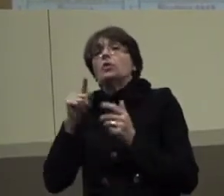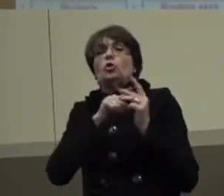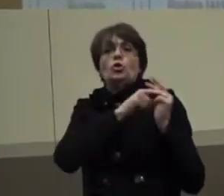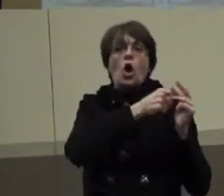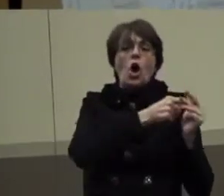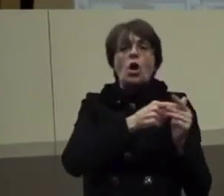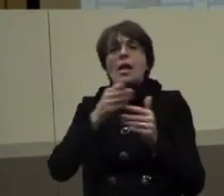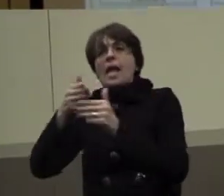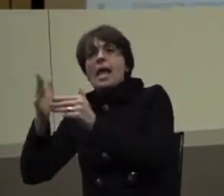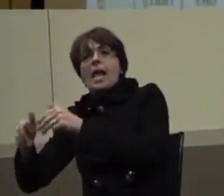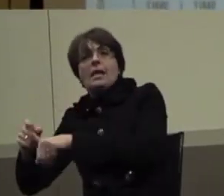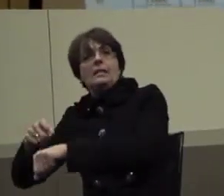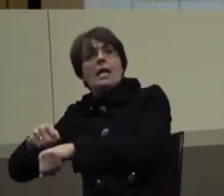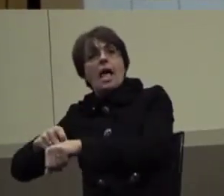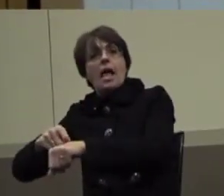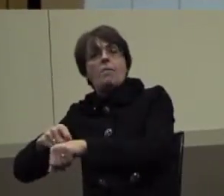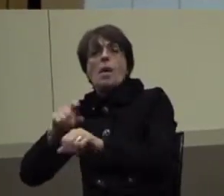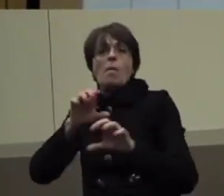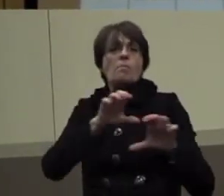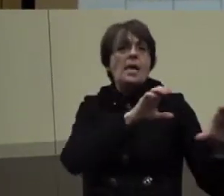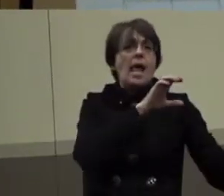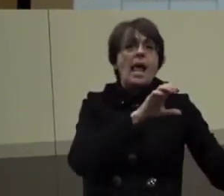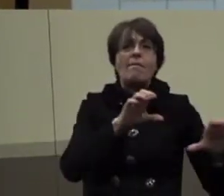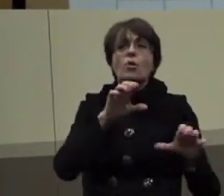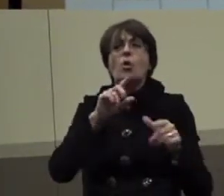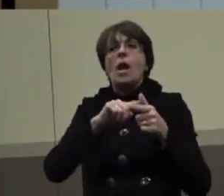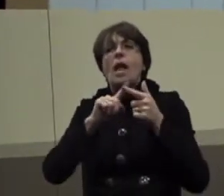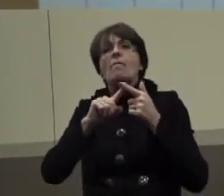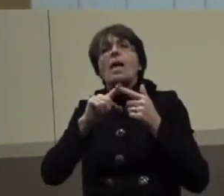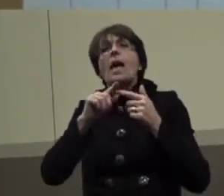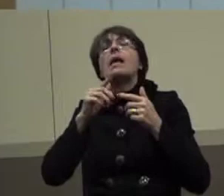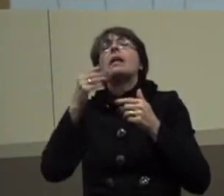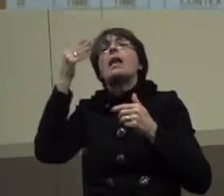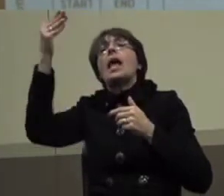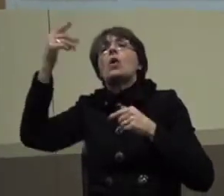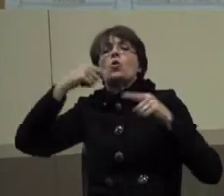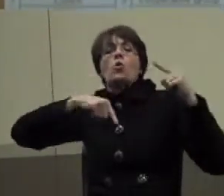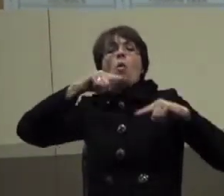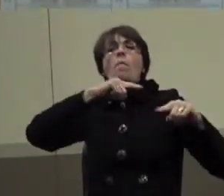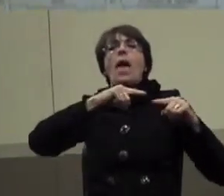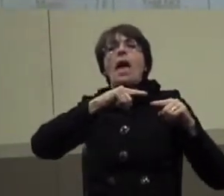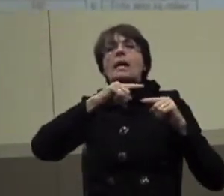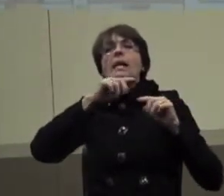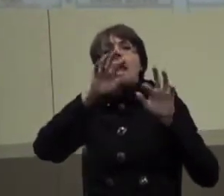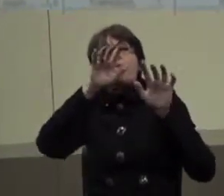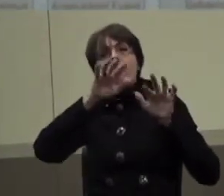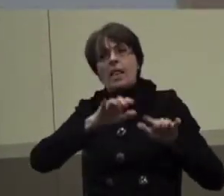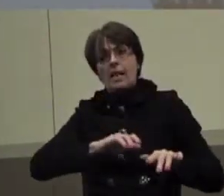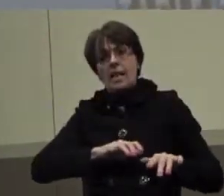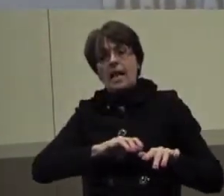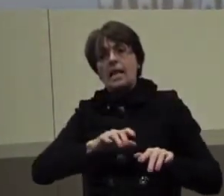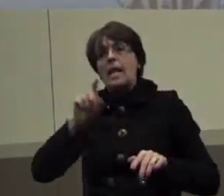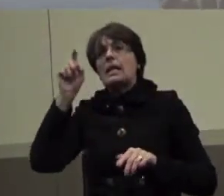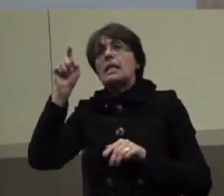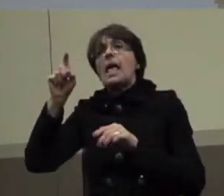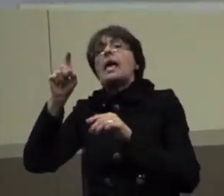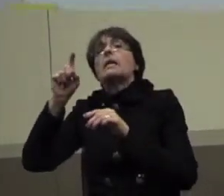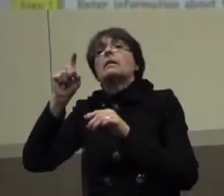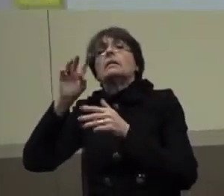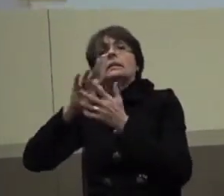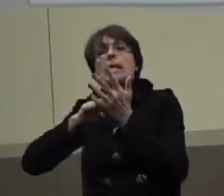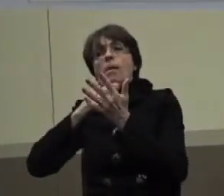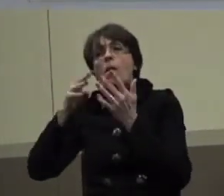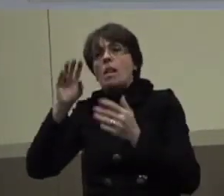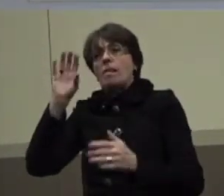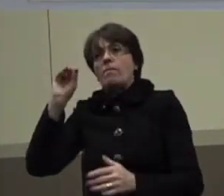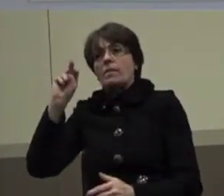end time, and the behavior, and then later on they go back and fill this in. And then you click table of contents,